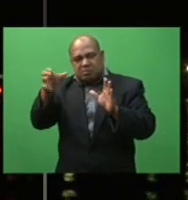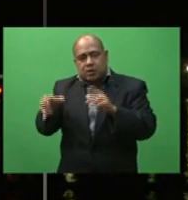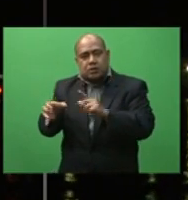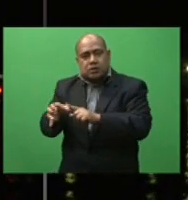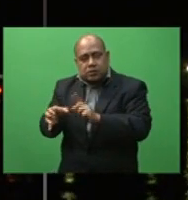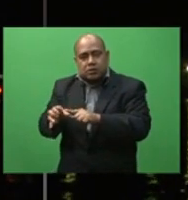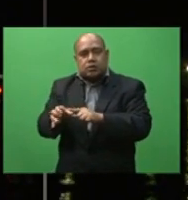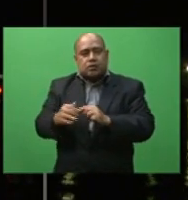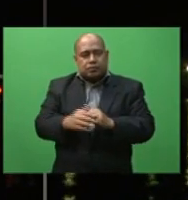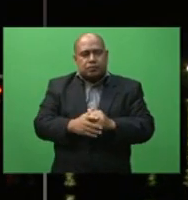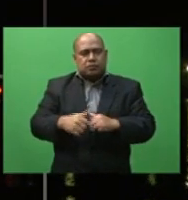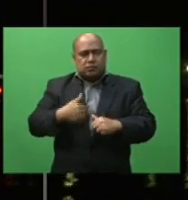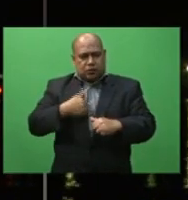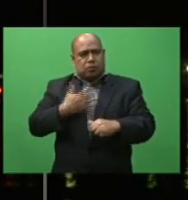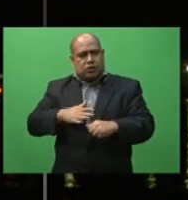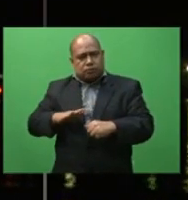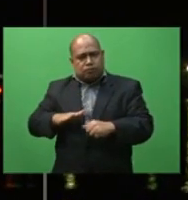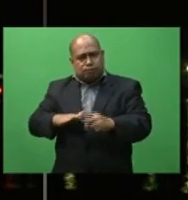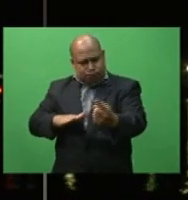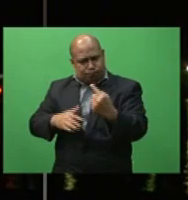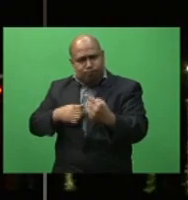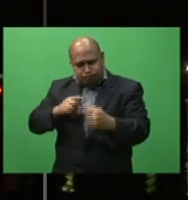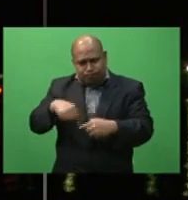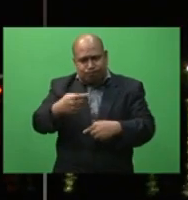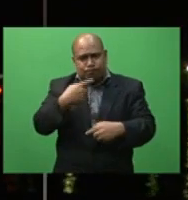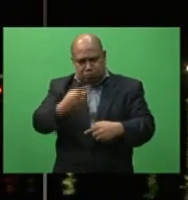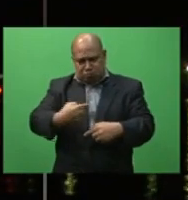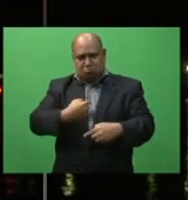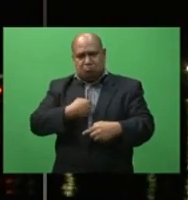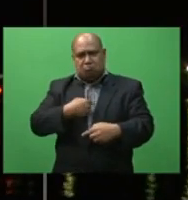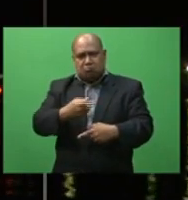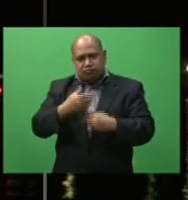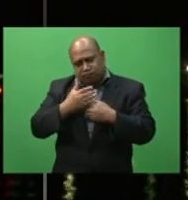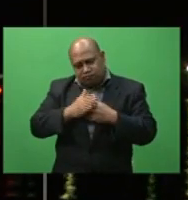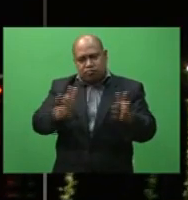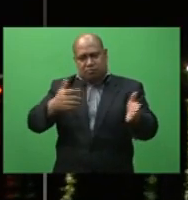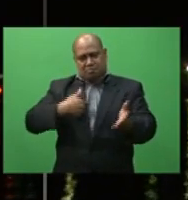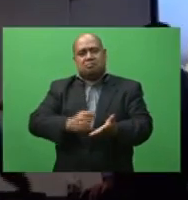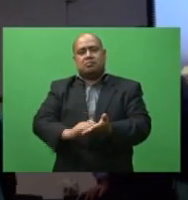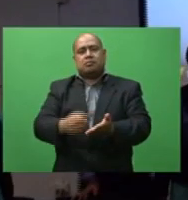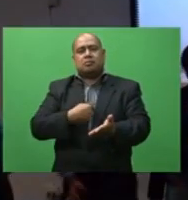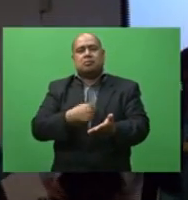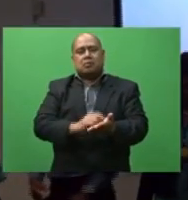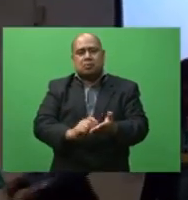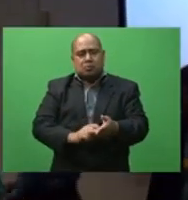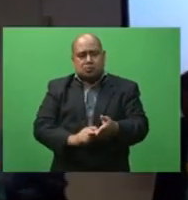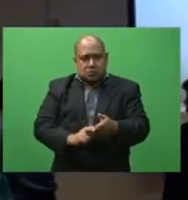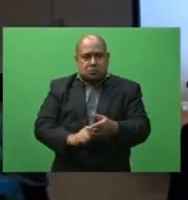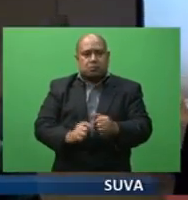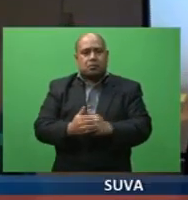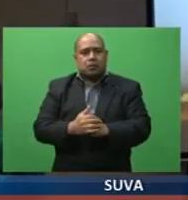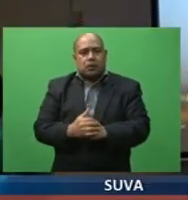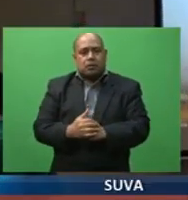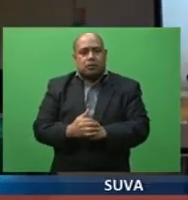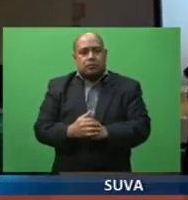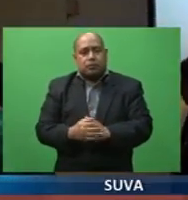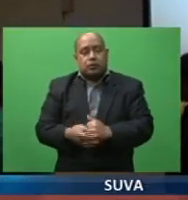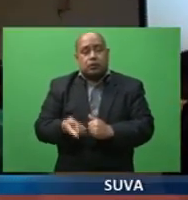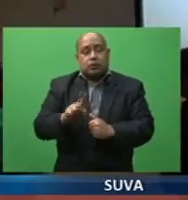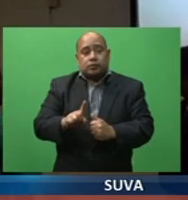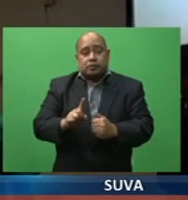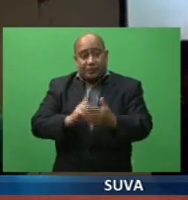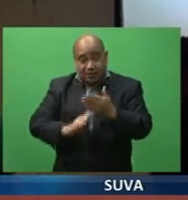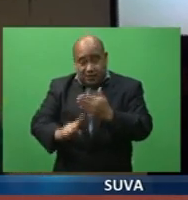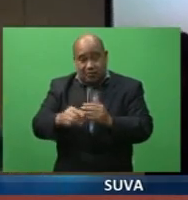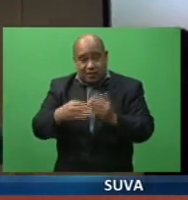insisting that she is the party general secretary. Edwin Nund reports. In a series of correspondence over the